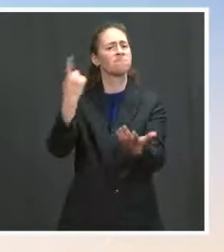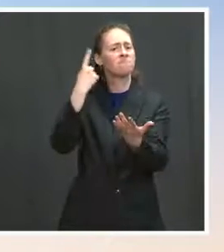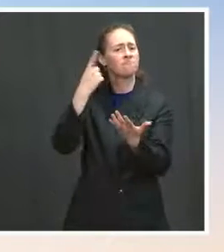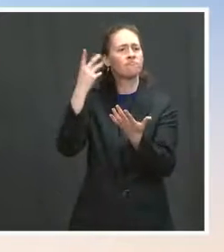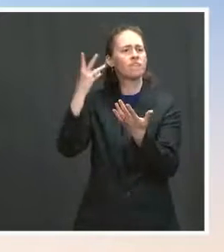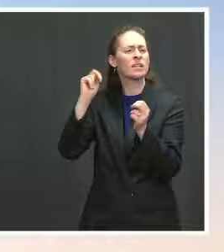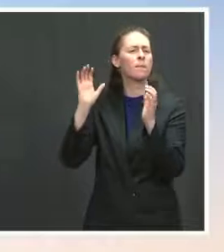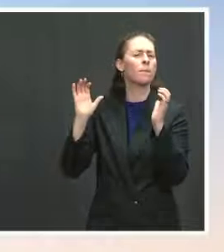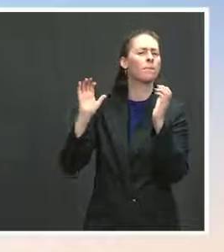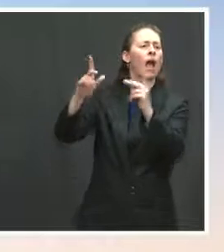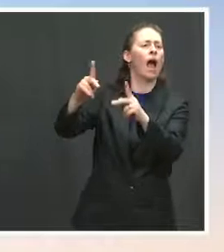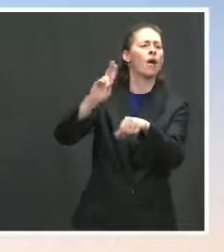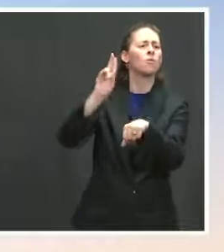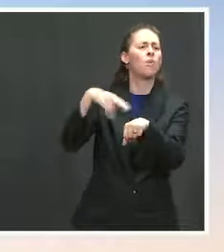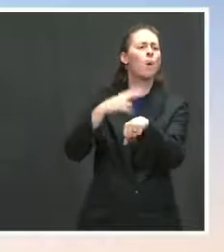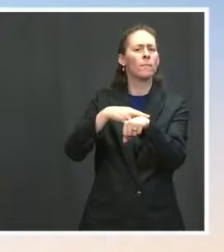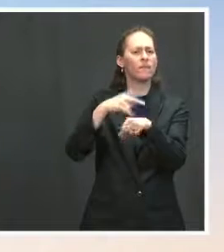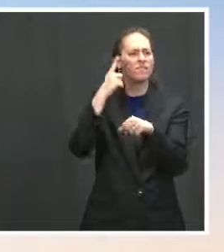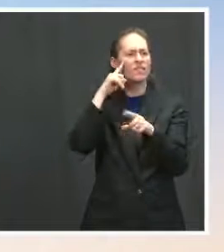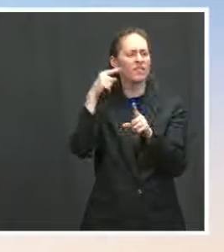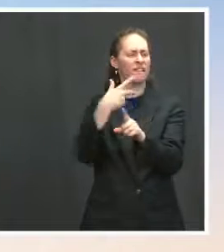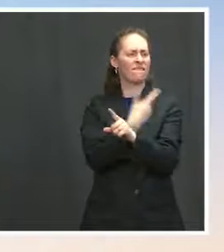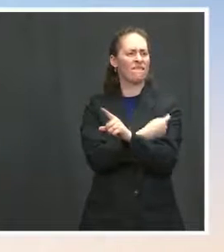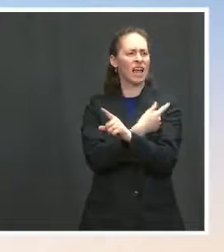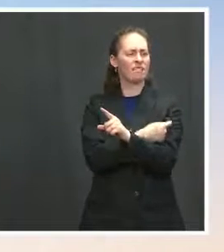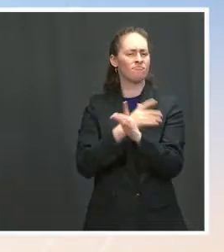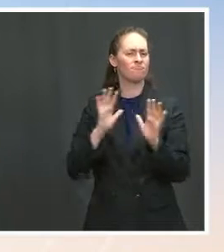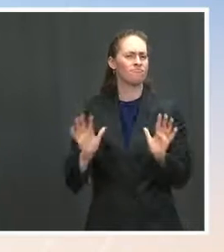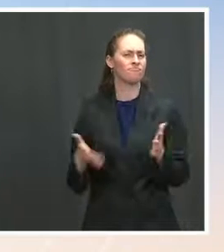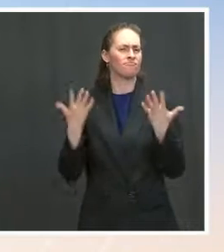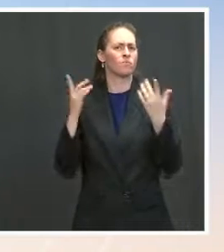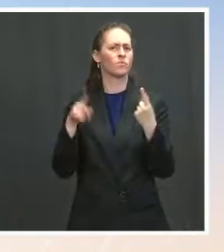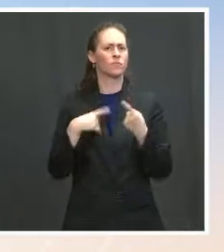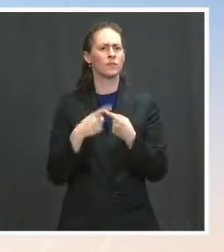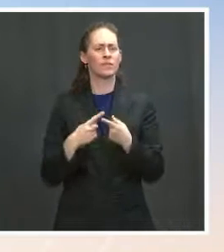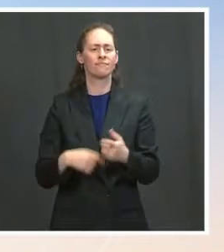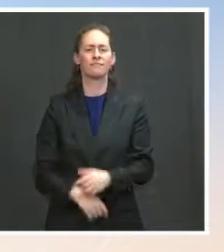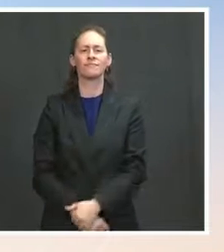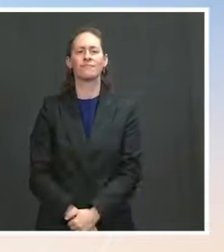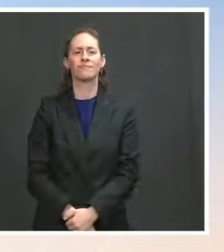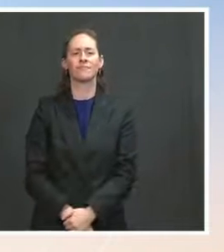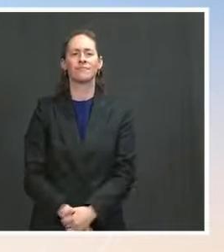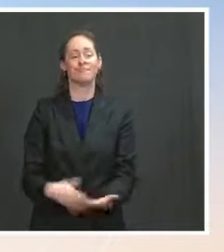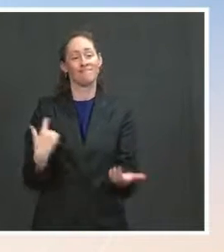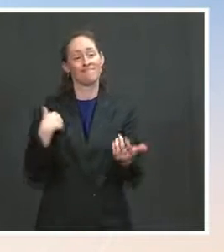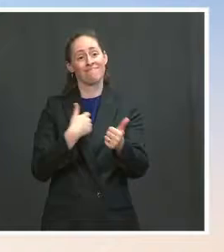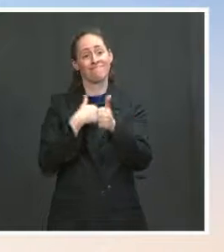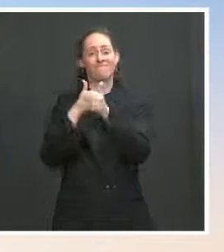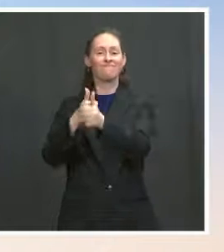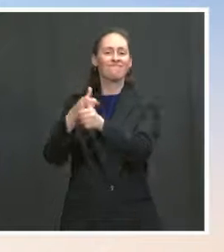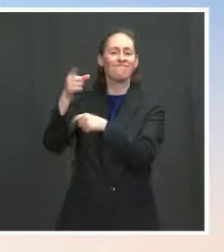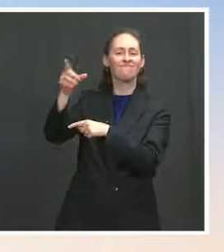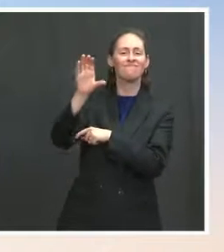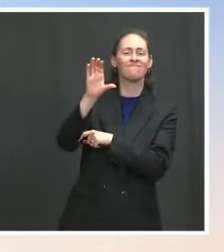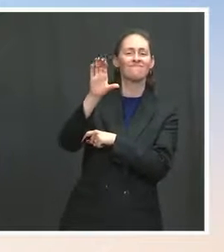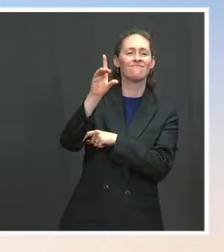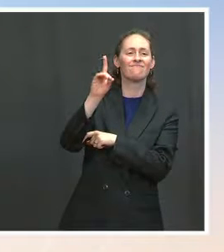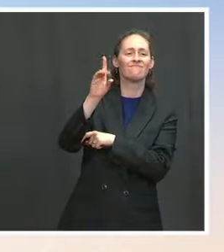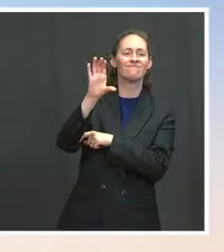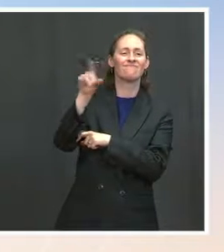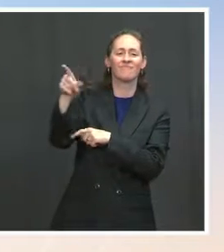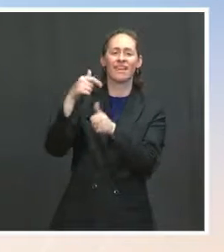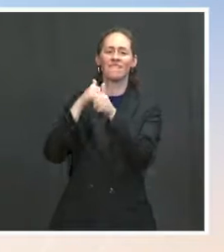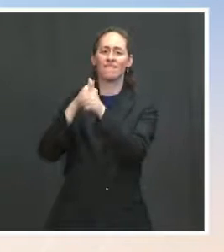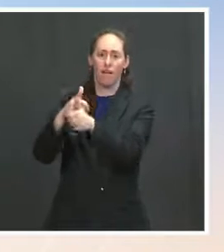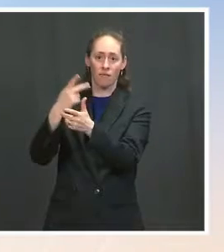efforts? Well, we obviously are guided by CDC guidance, but what we've seen, and they've announced over the last several weeks,